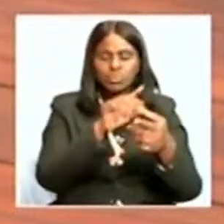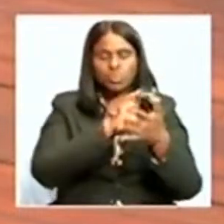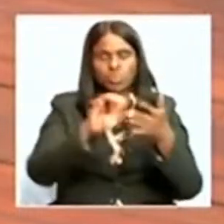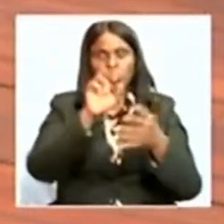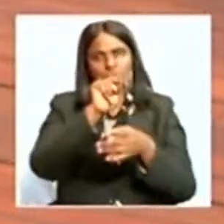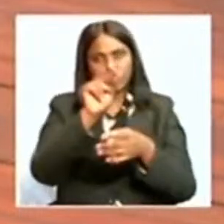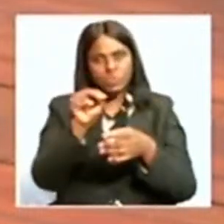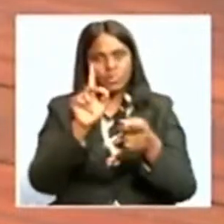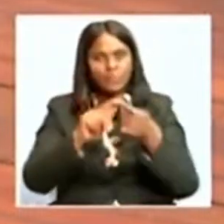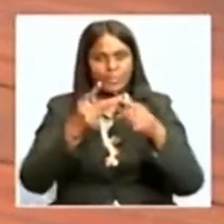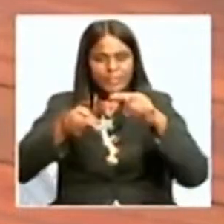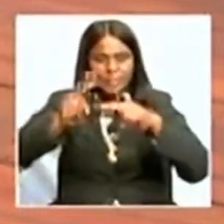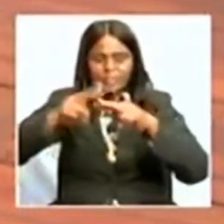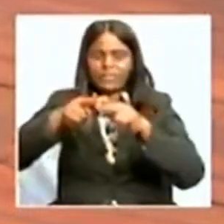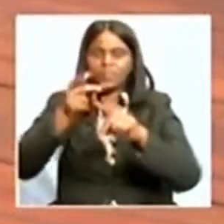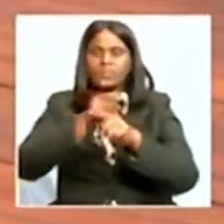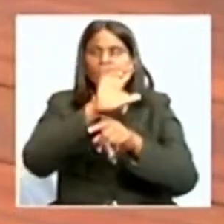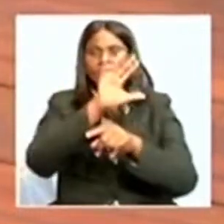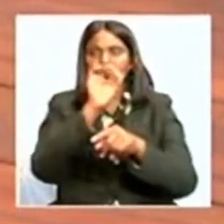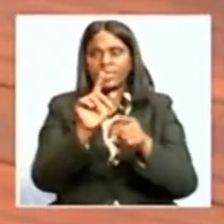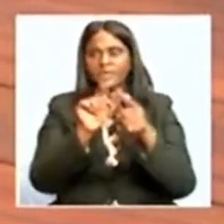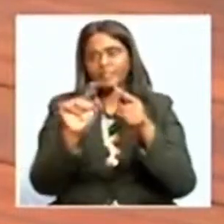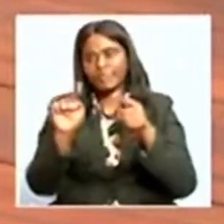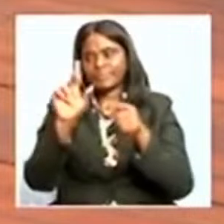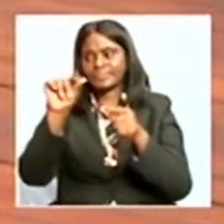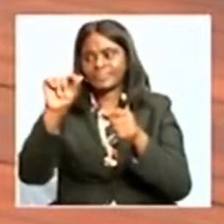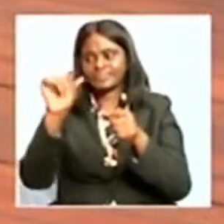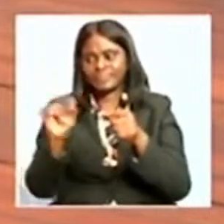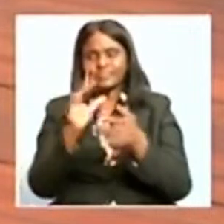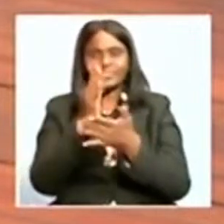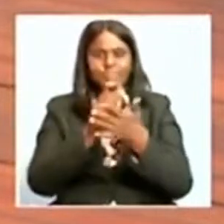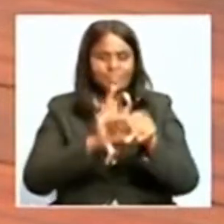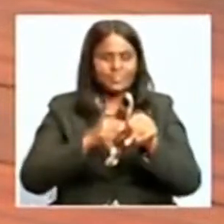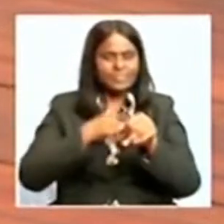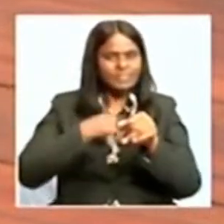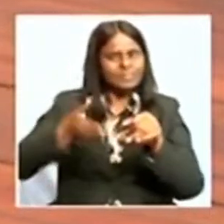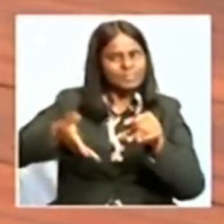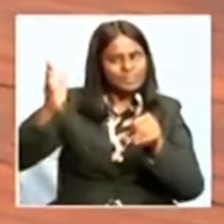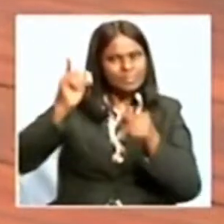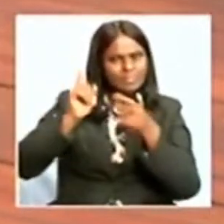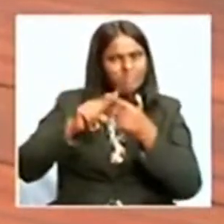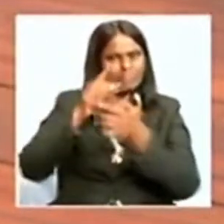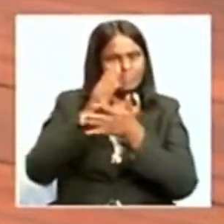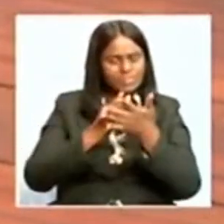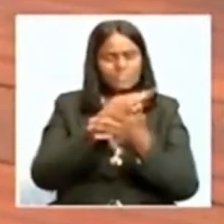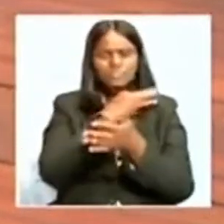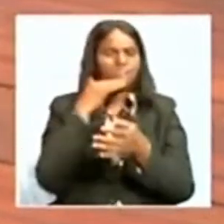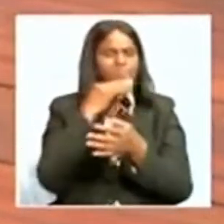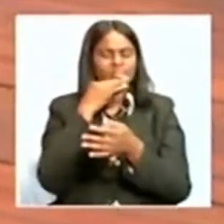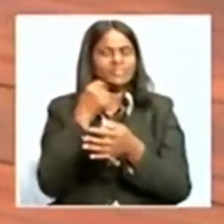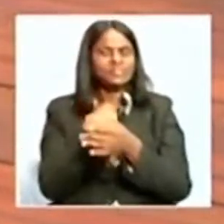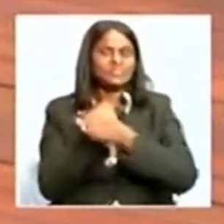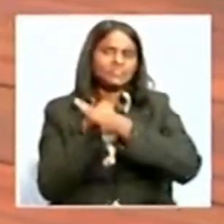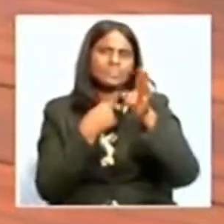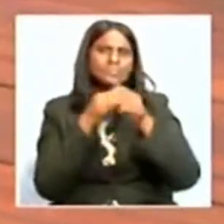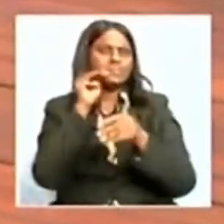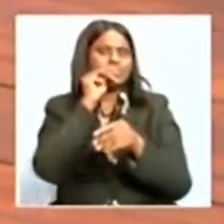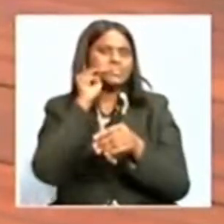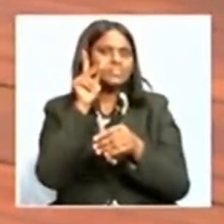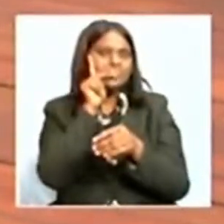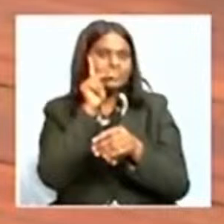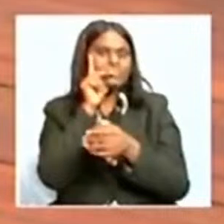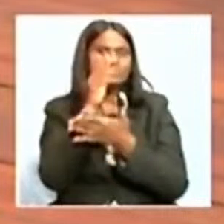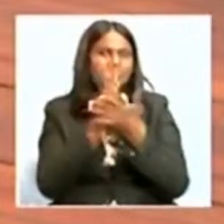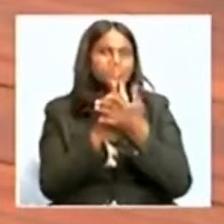22, increasing from 5% to 20%. Sometime I went to some farms in Mukushi, where